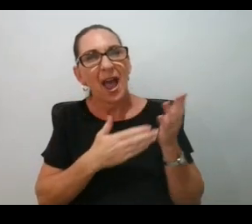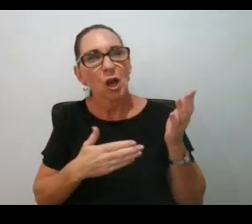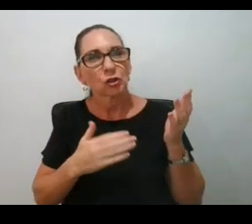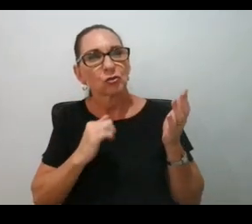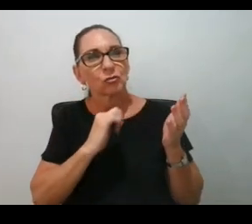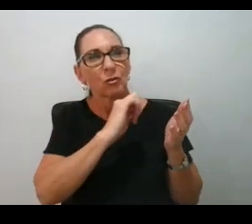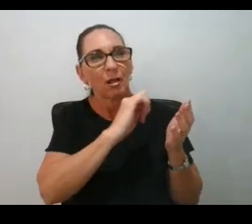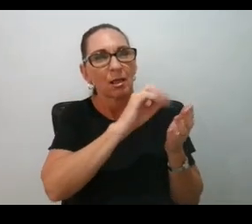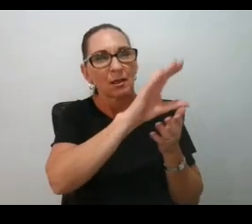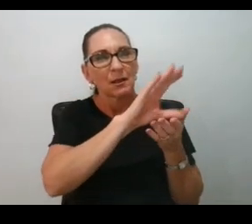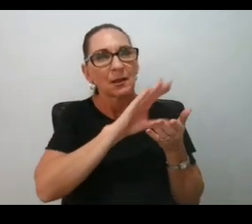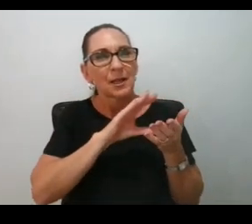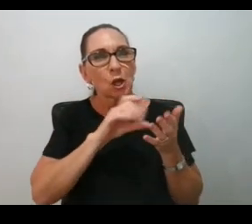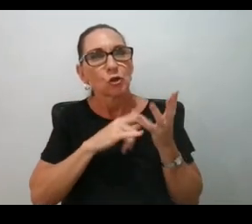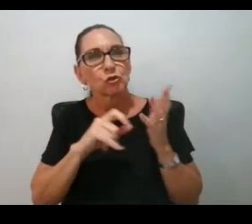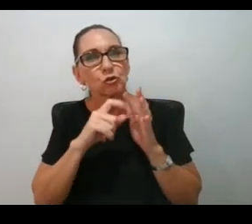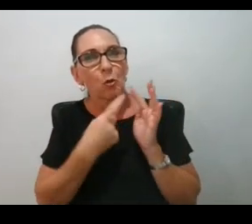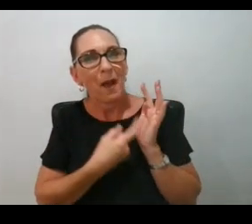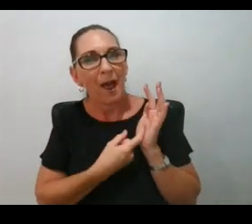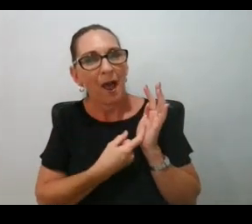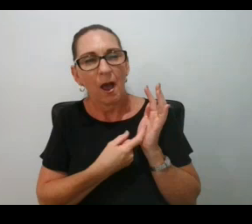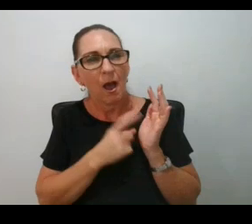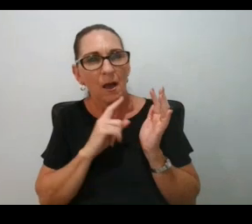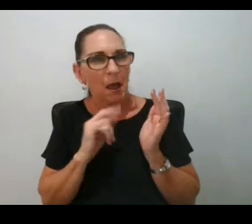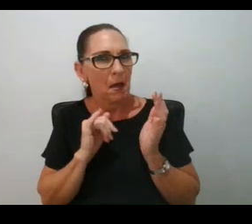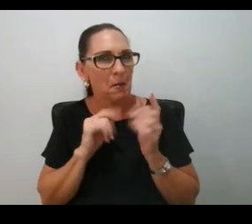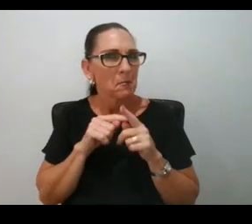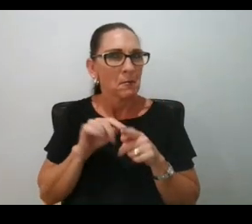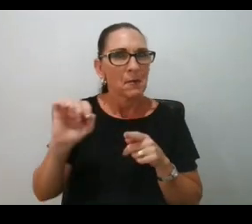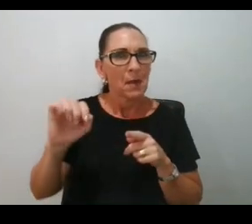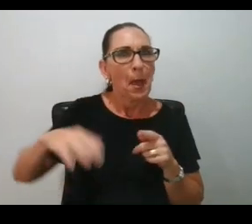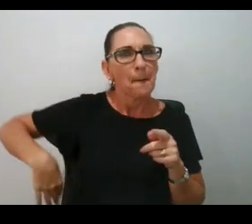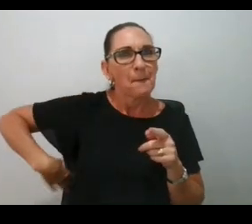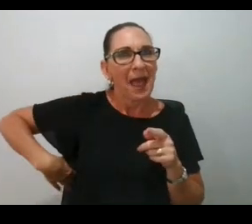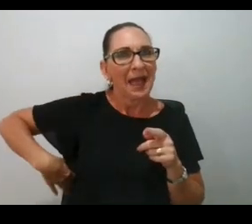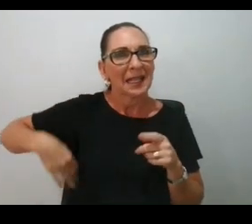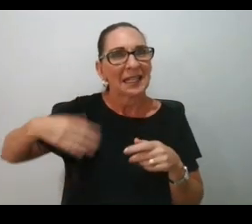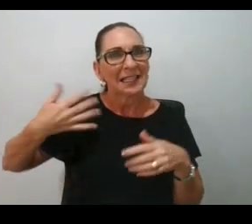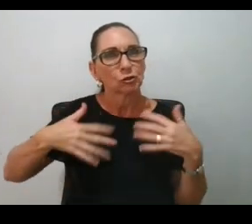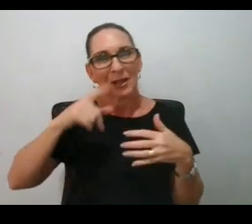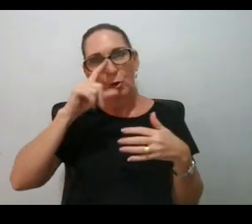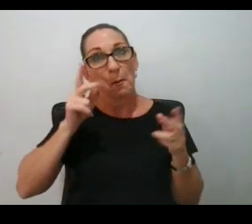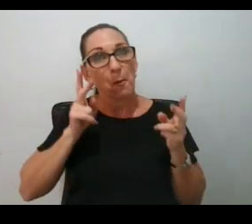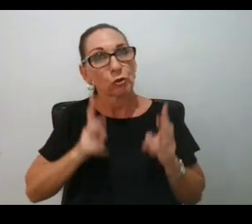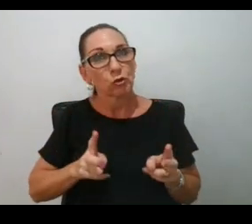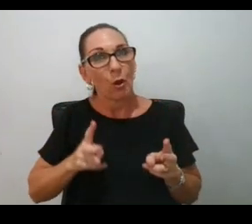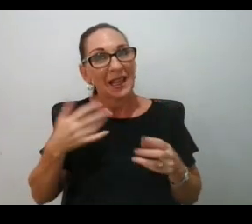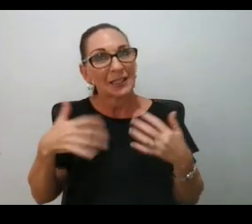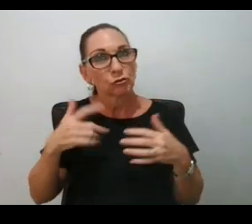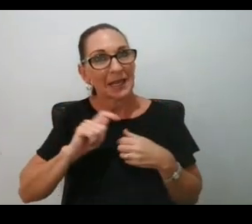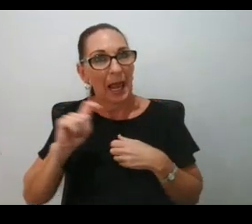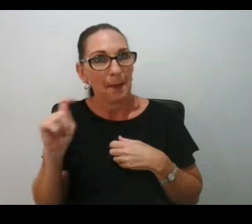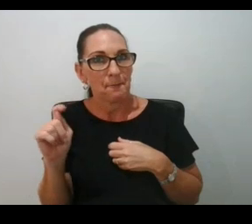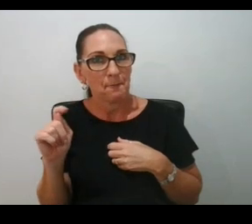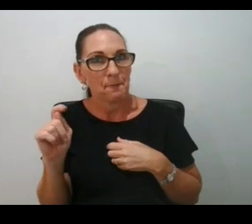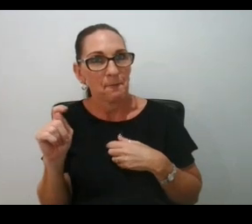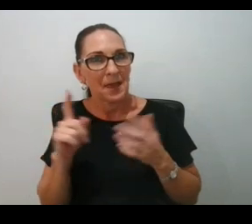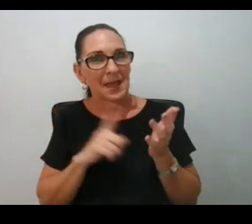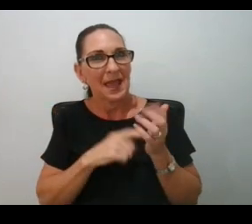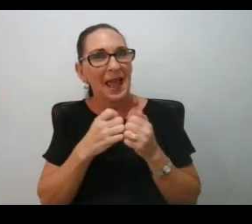or depending on how he suffered the back injury at work, might there be a personal injury claim? Legal aid doesn't do that